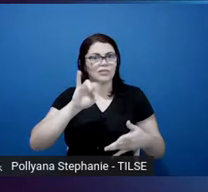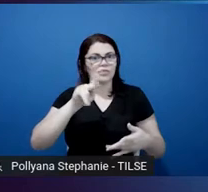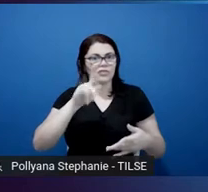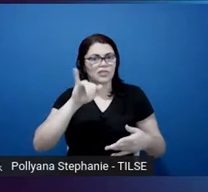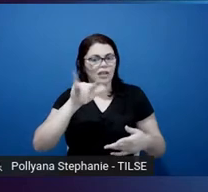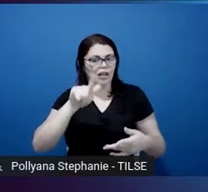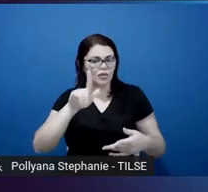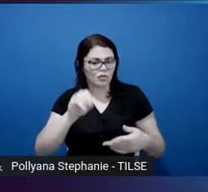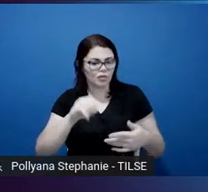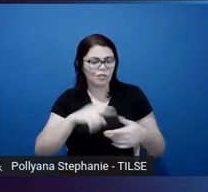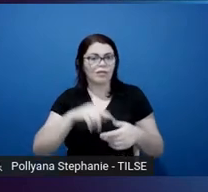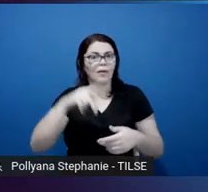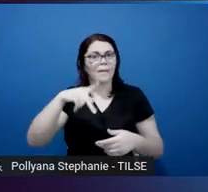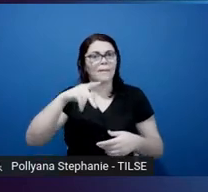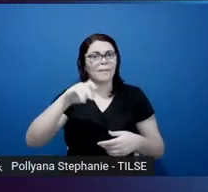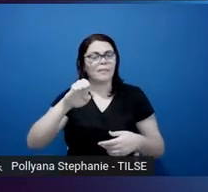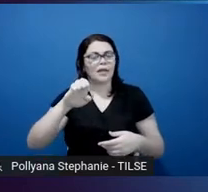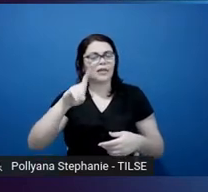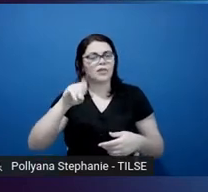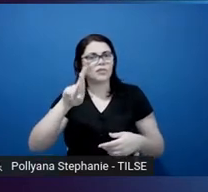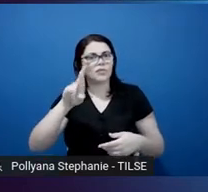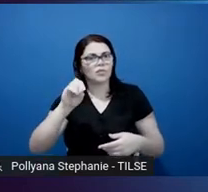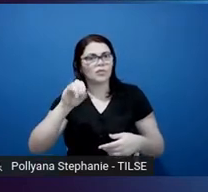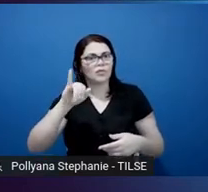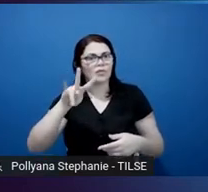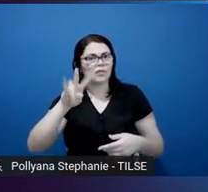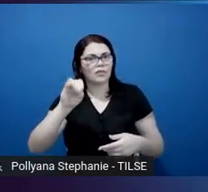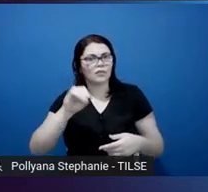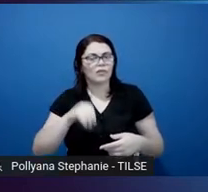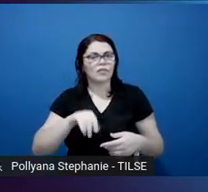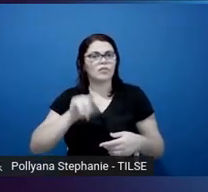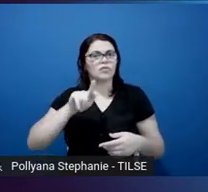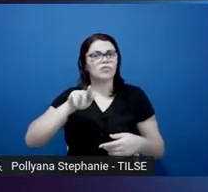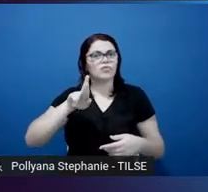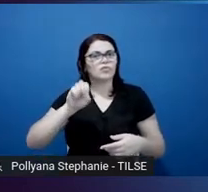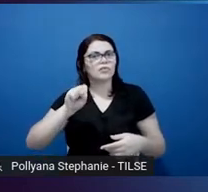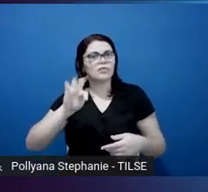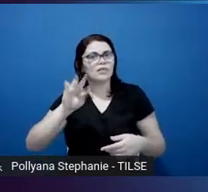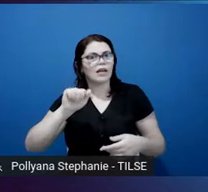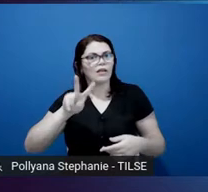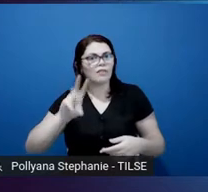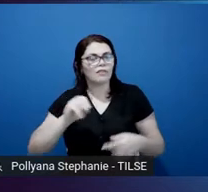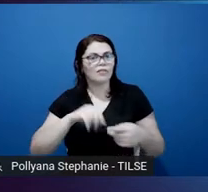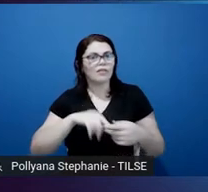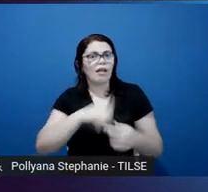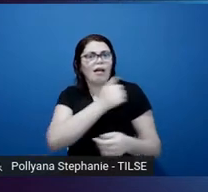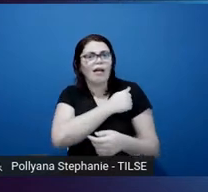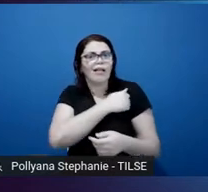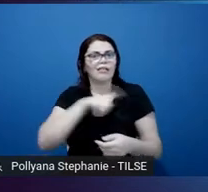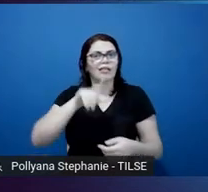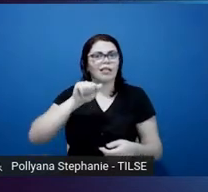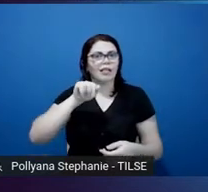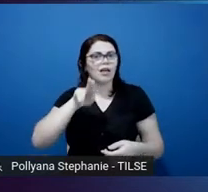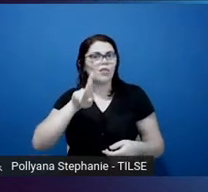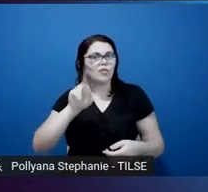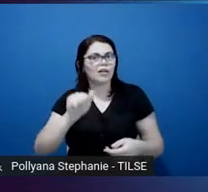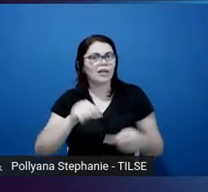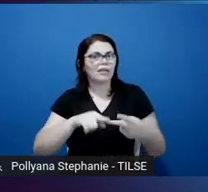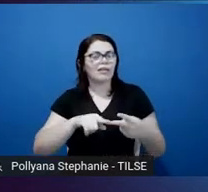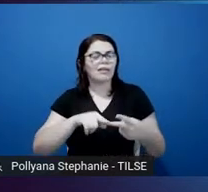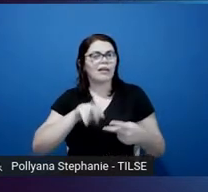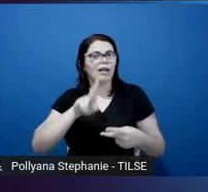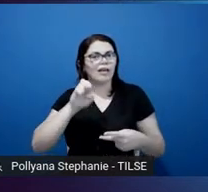Caldas, Gustavo Dias, and the students, Laura Bento, Renato Nóbrega, John Ryan